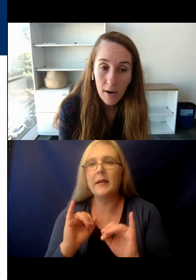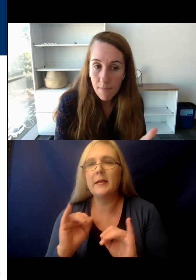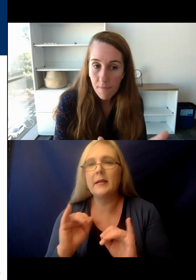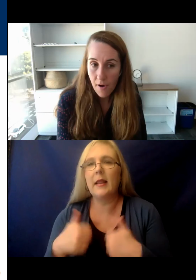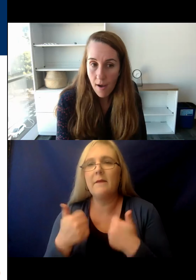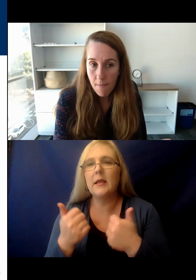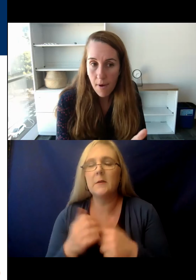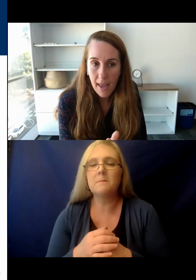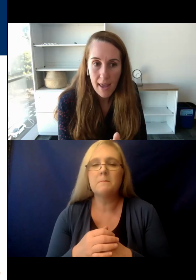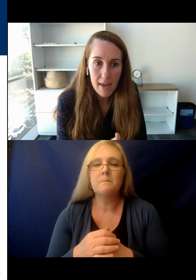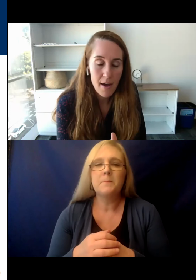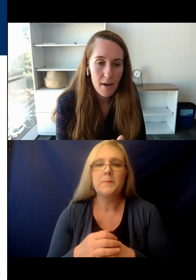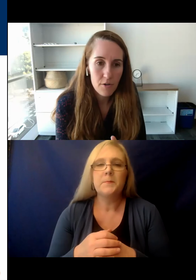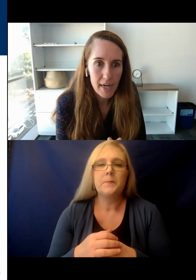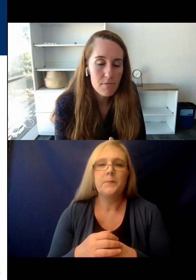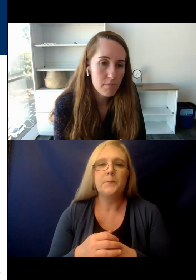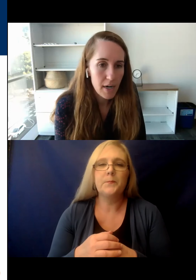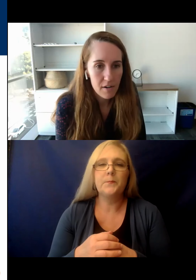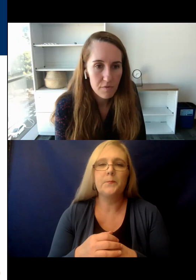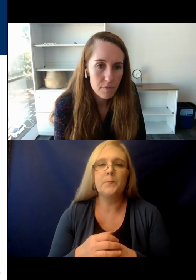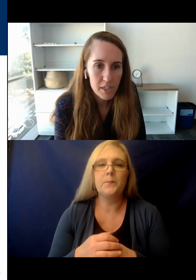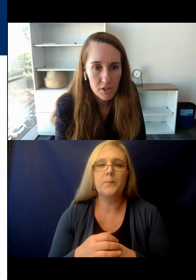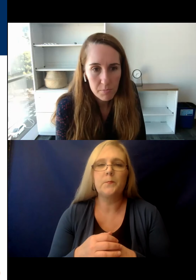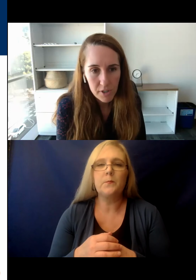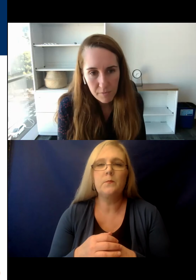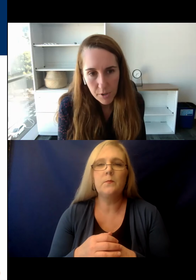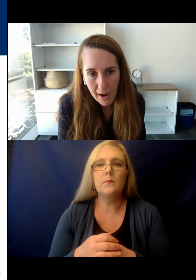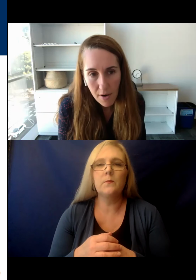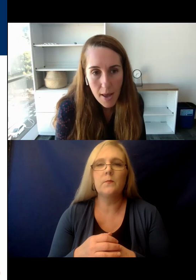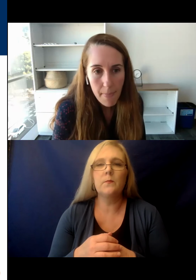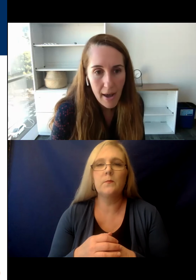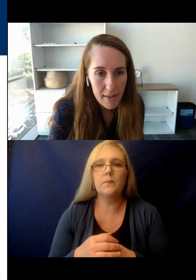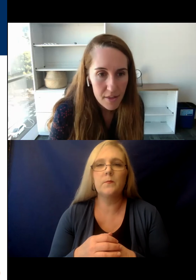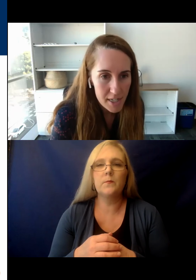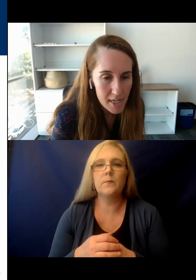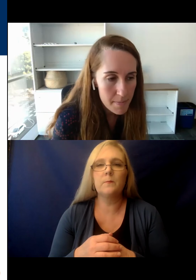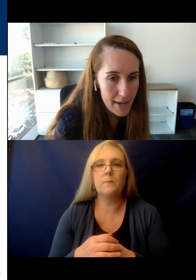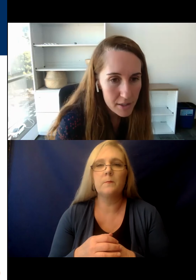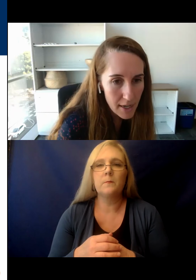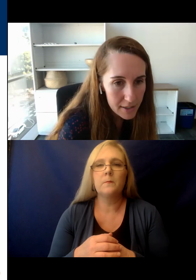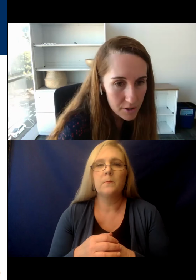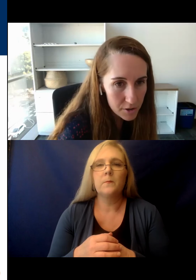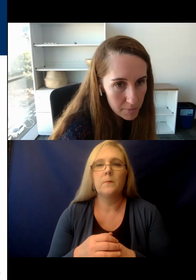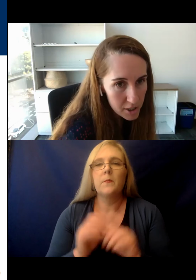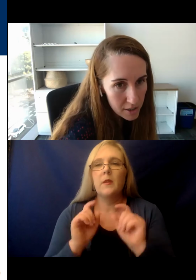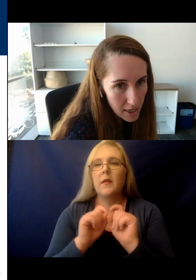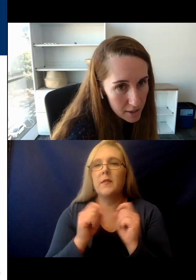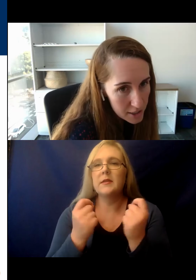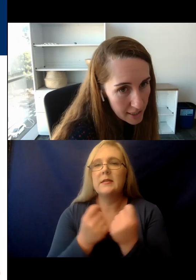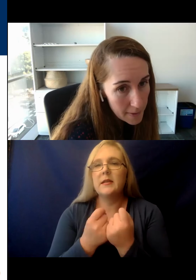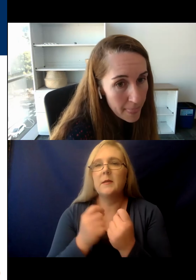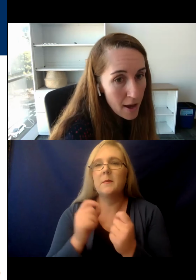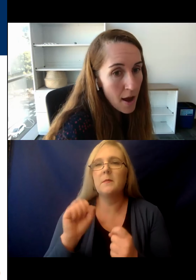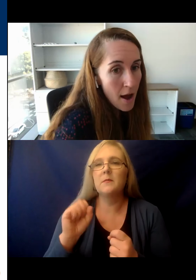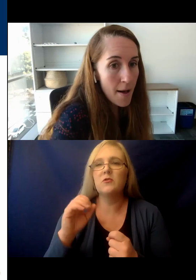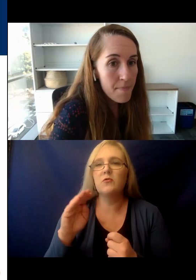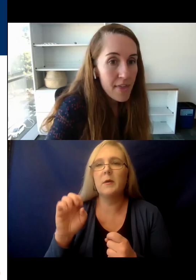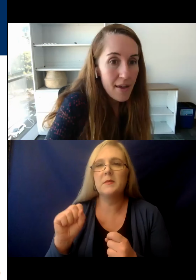that come from a great kind of research brief put out by the team at the Scripps Gerontology